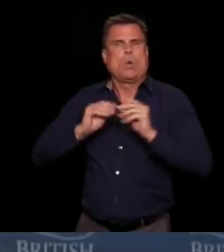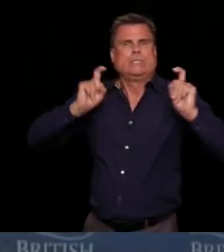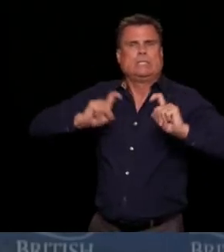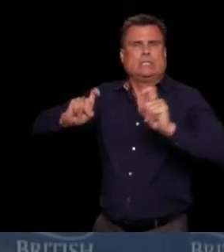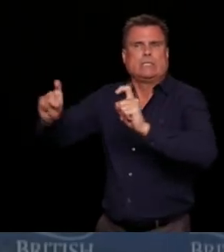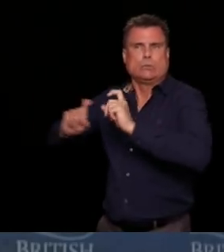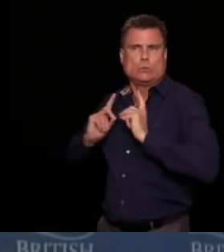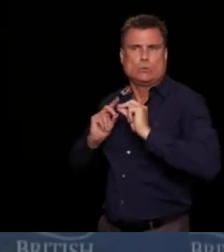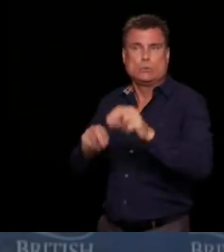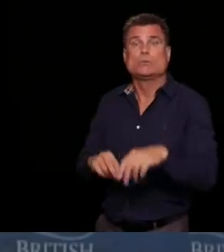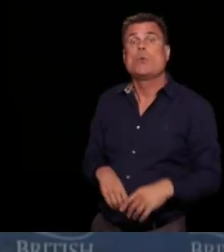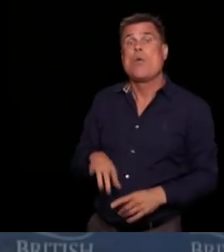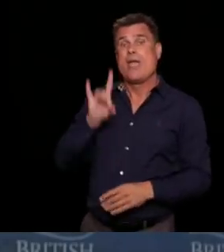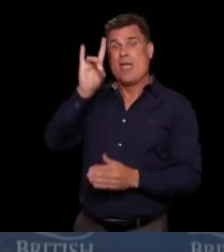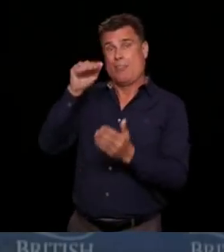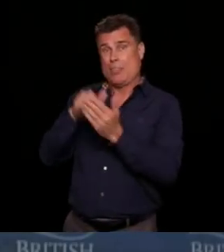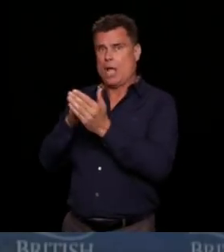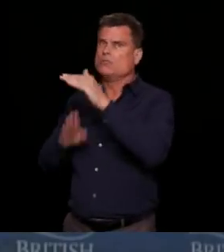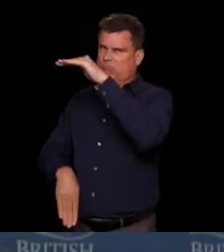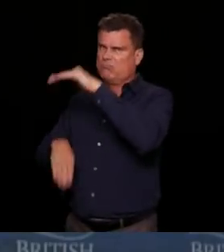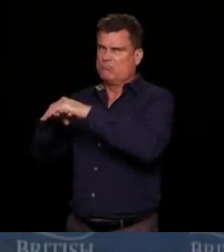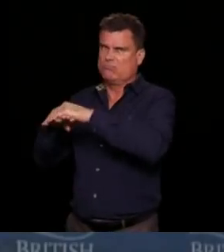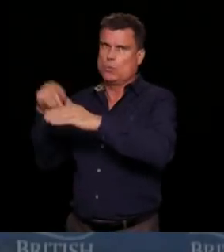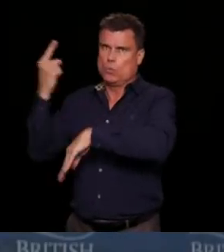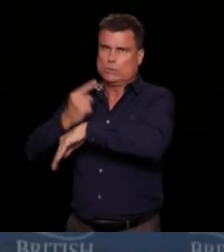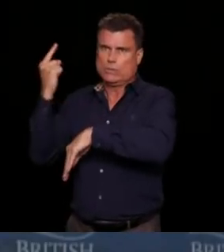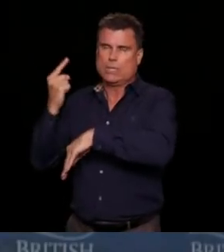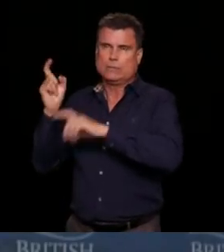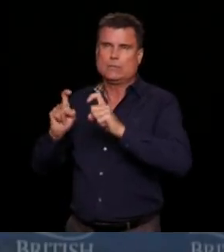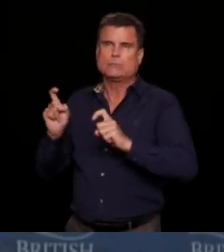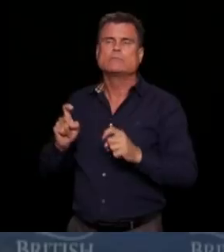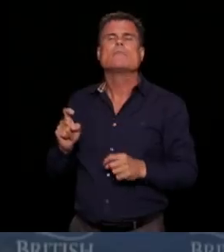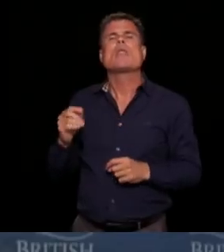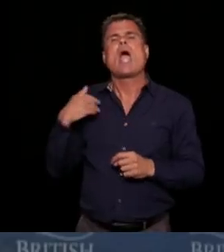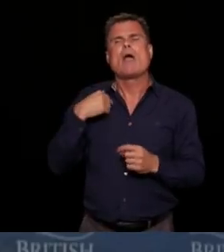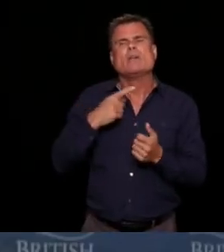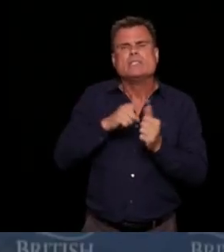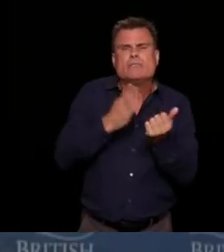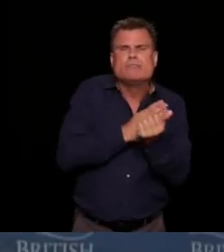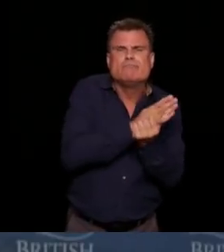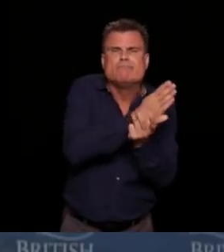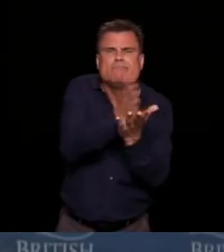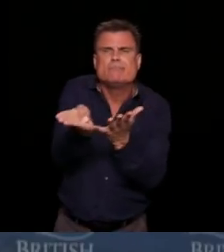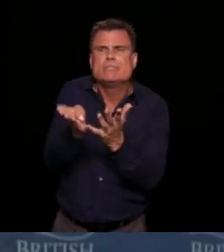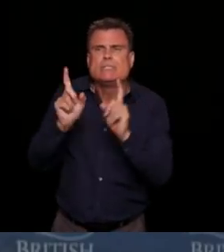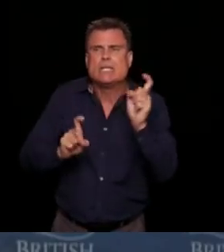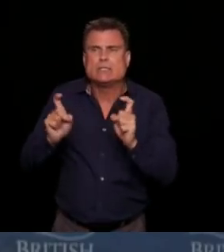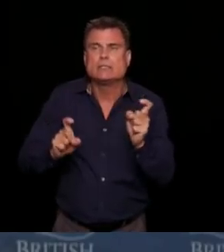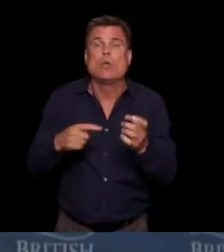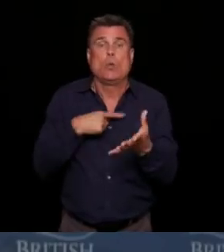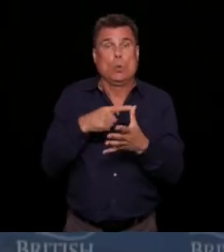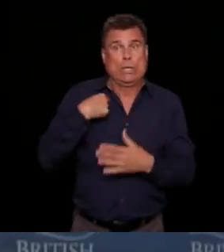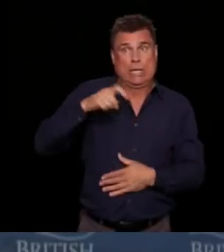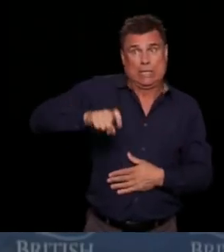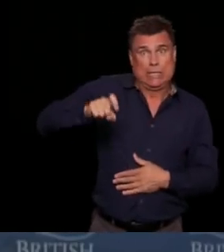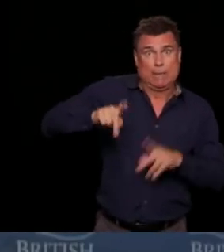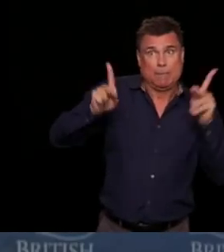happening. The 8,000 capacity, therefore, is twofold. You need people to essentially take the test, but you also